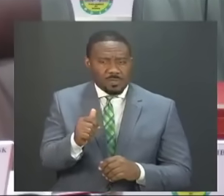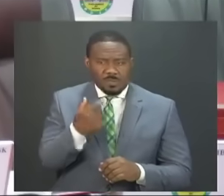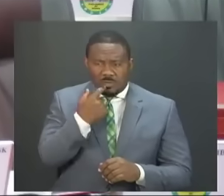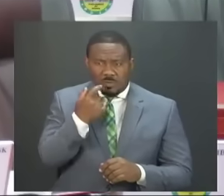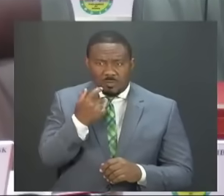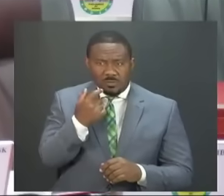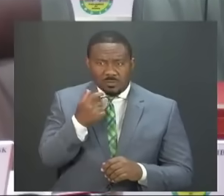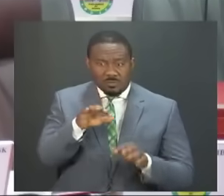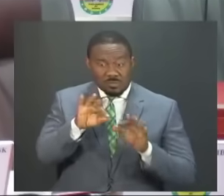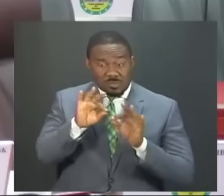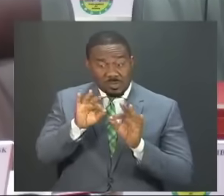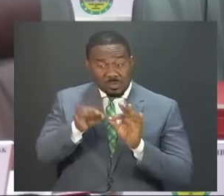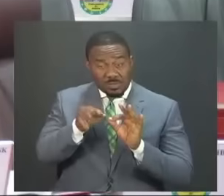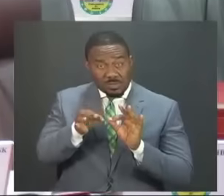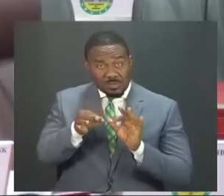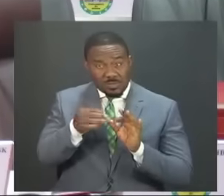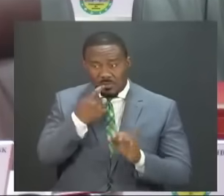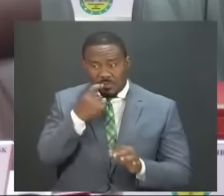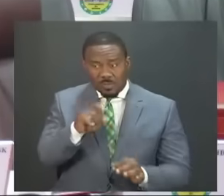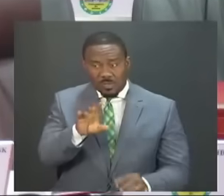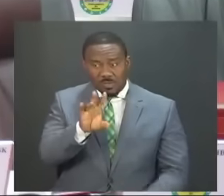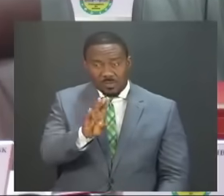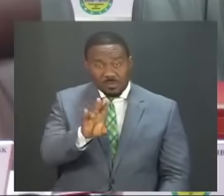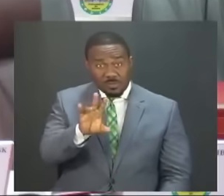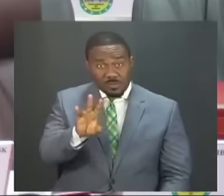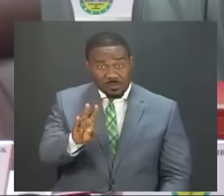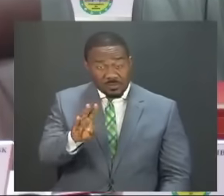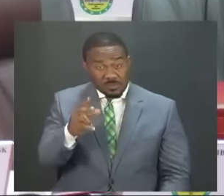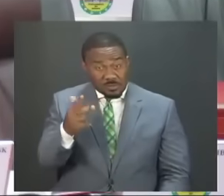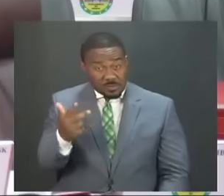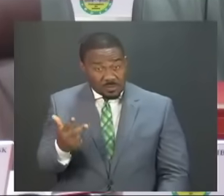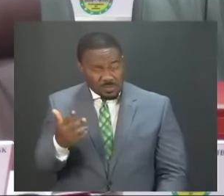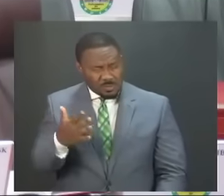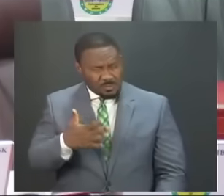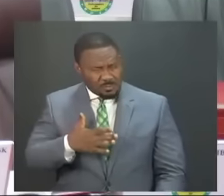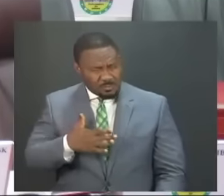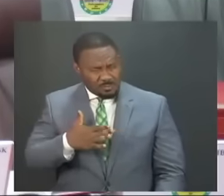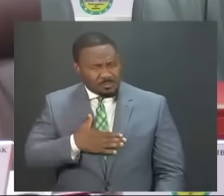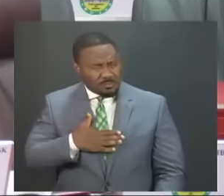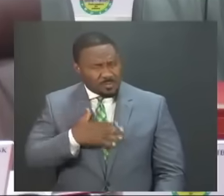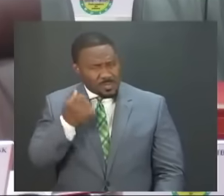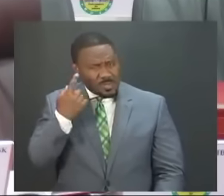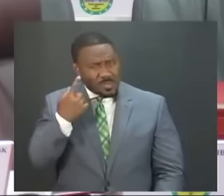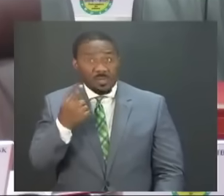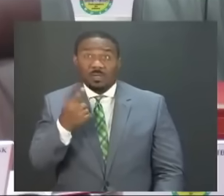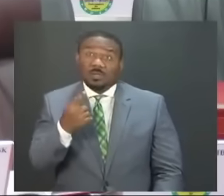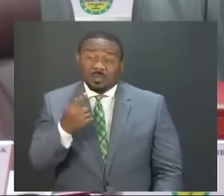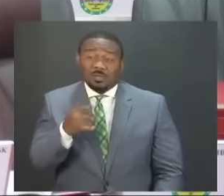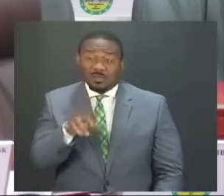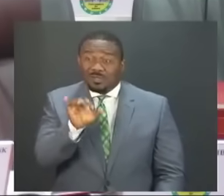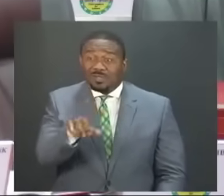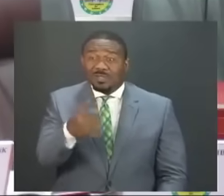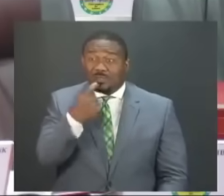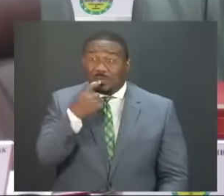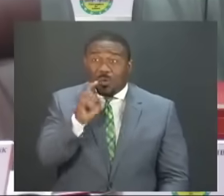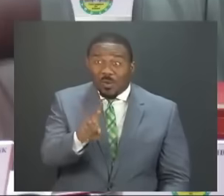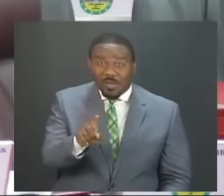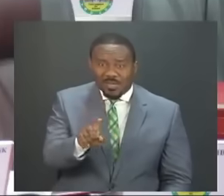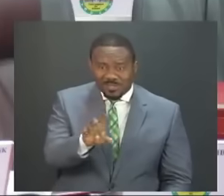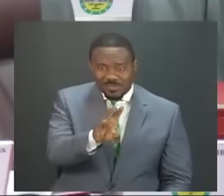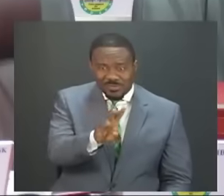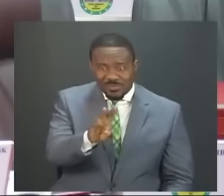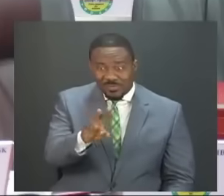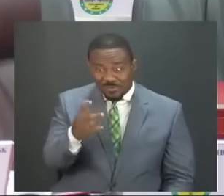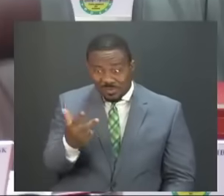77.3 in my own understanding. In fact, 77.3 is clear. But I want to put on